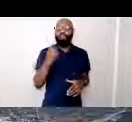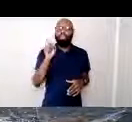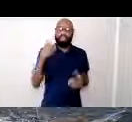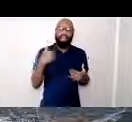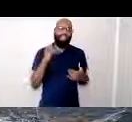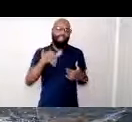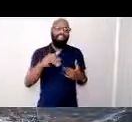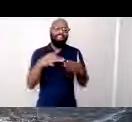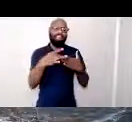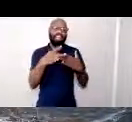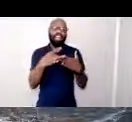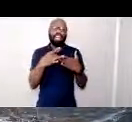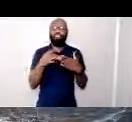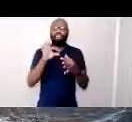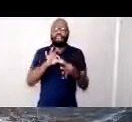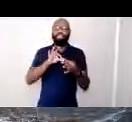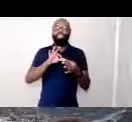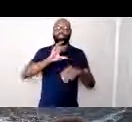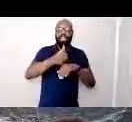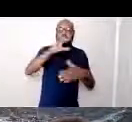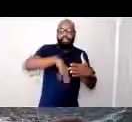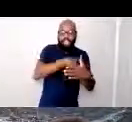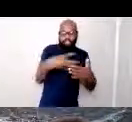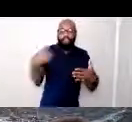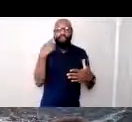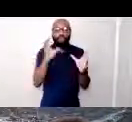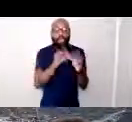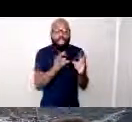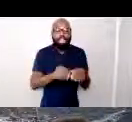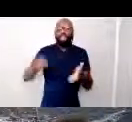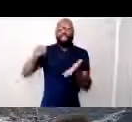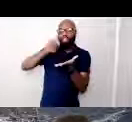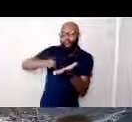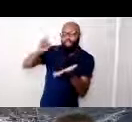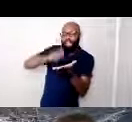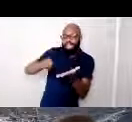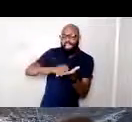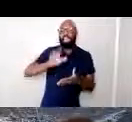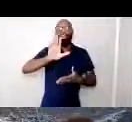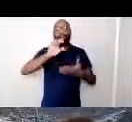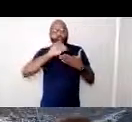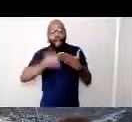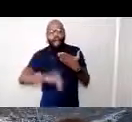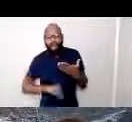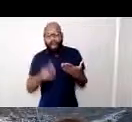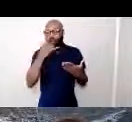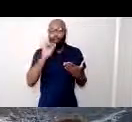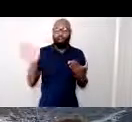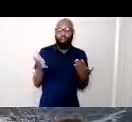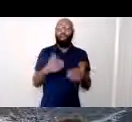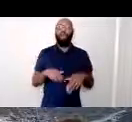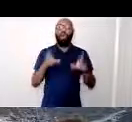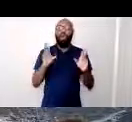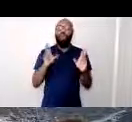on scheduling your meetings, note-taking, and what your outcomes will be. We hope that you'll spend the month of